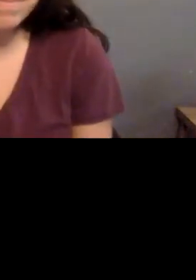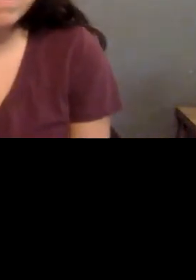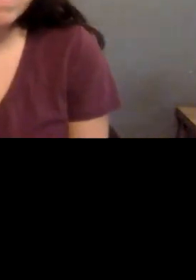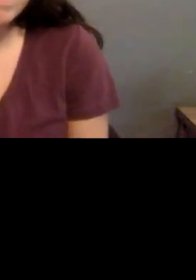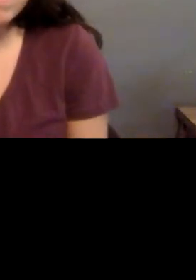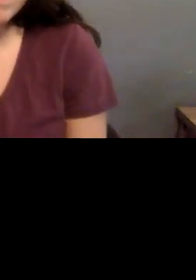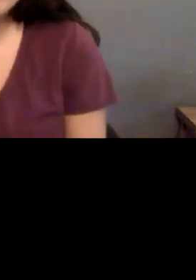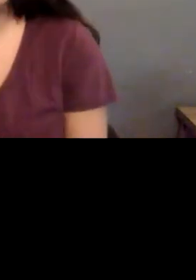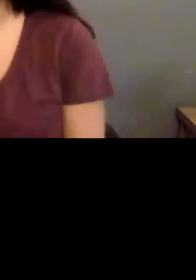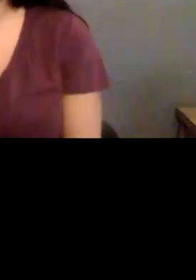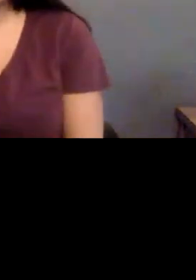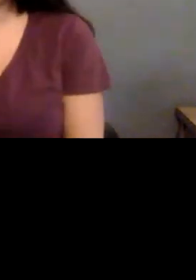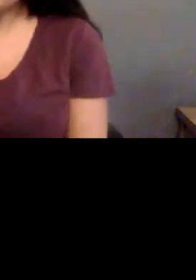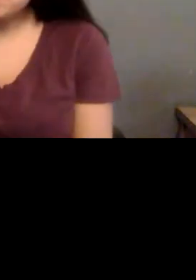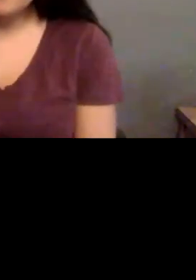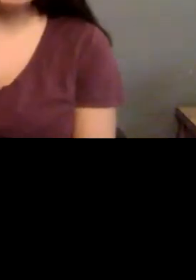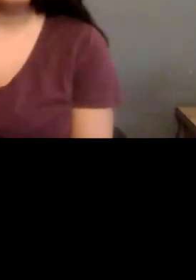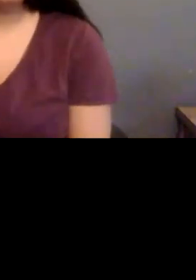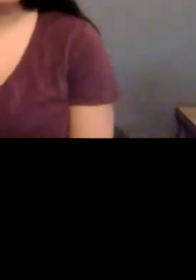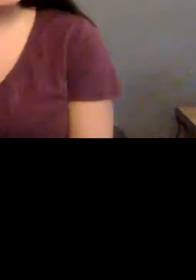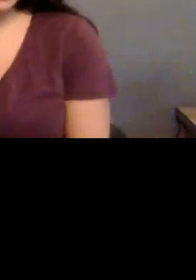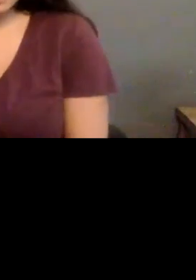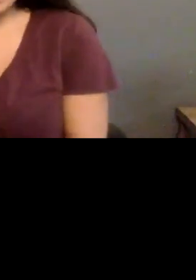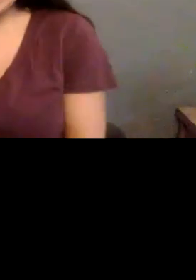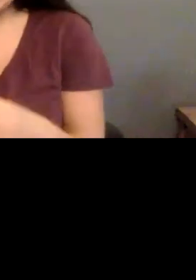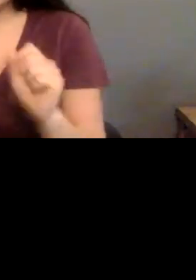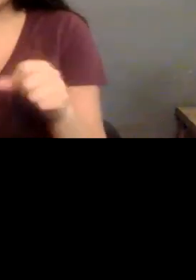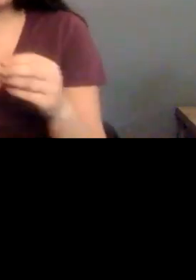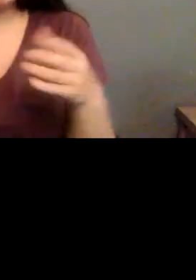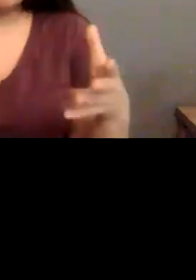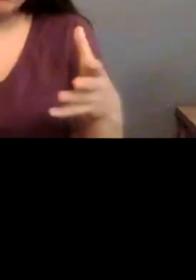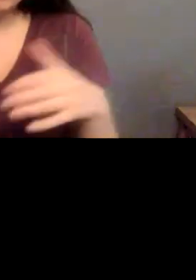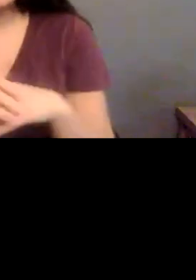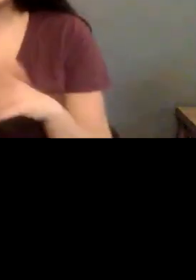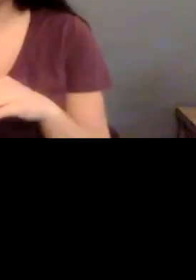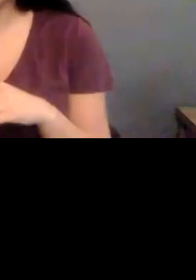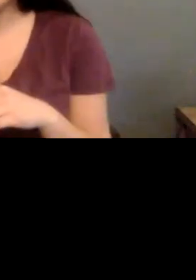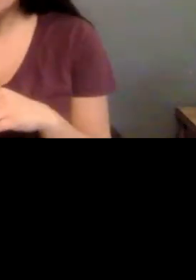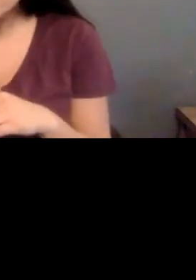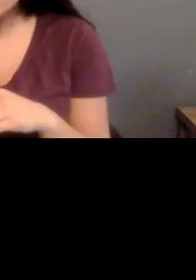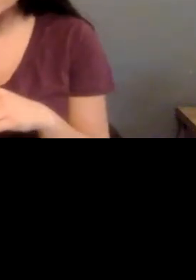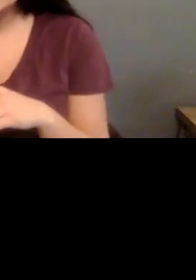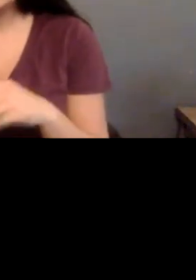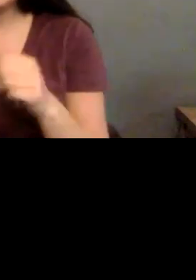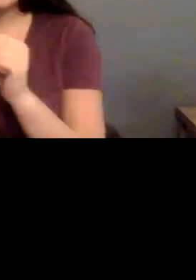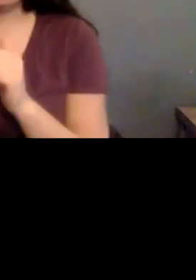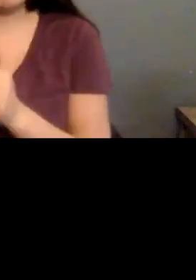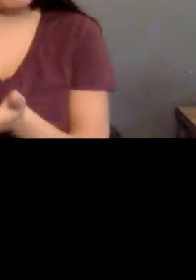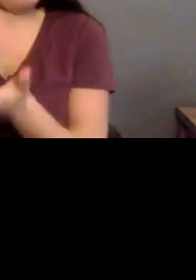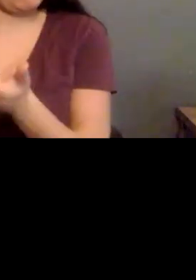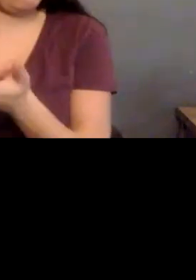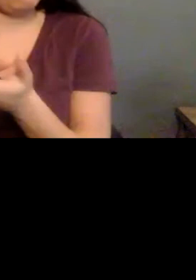I do imagine it could be extended for that population. It would be interesting to see how their beliefs about